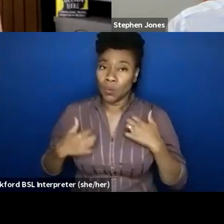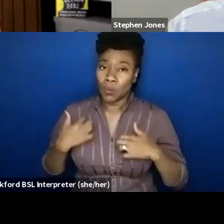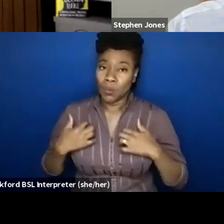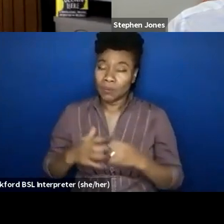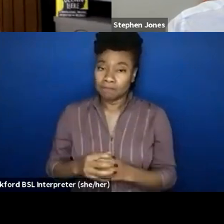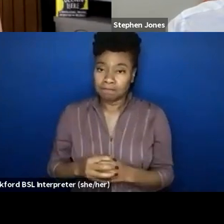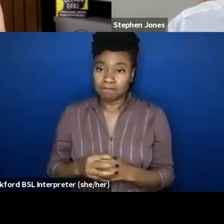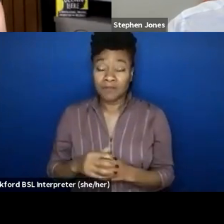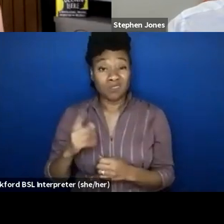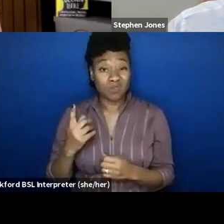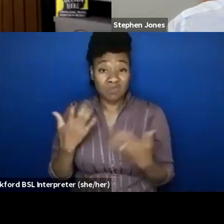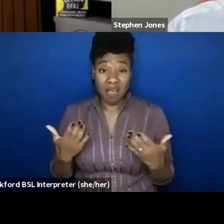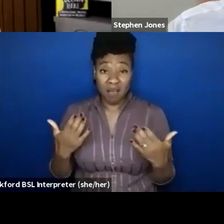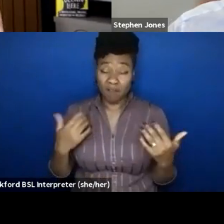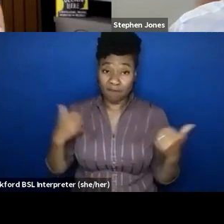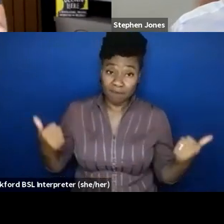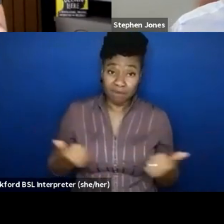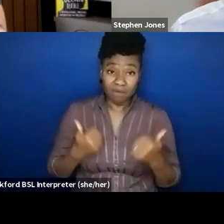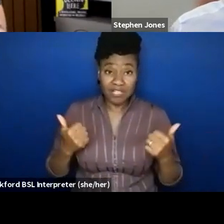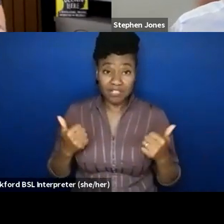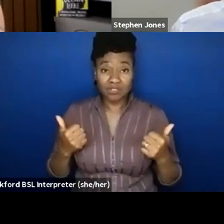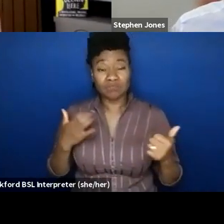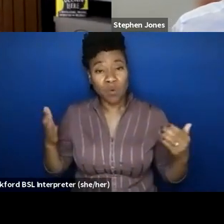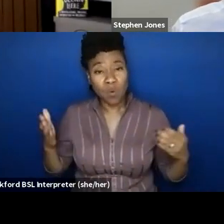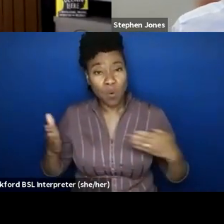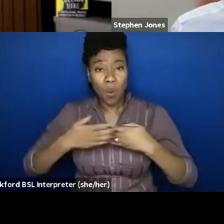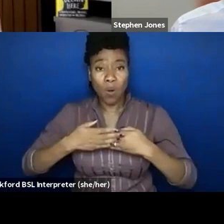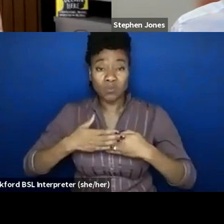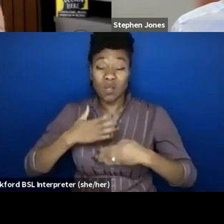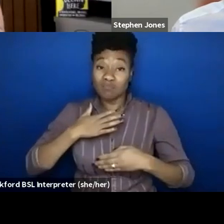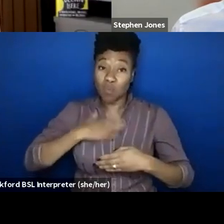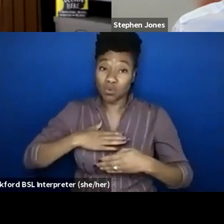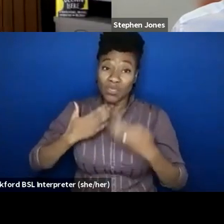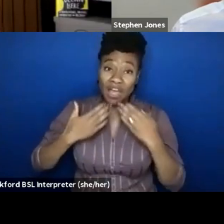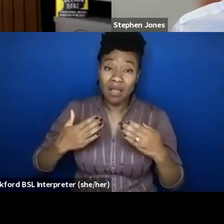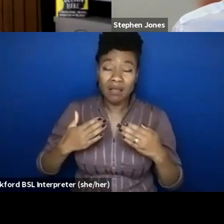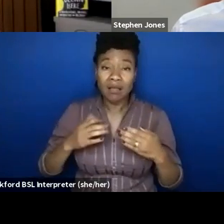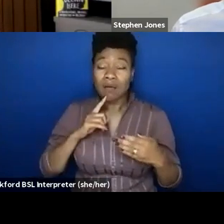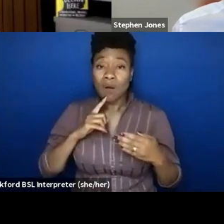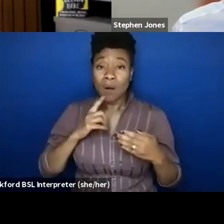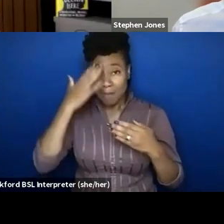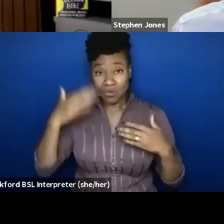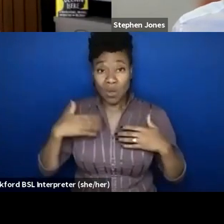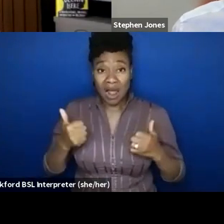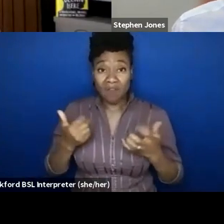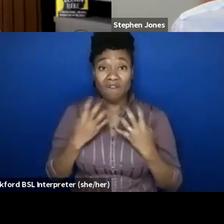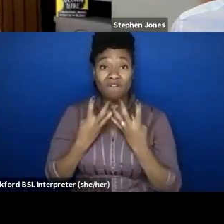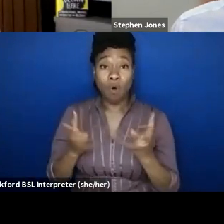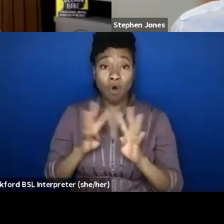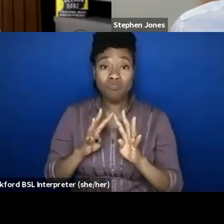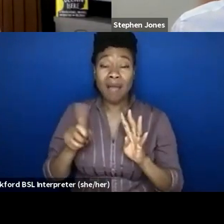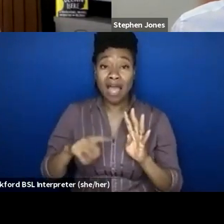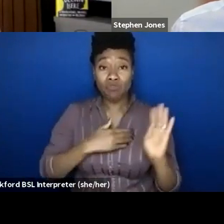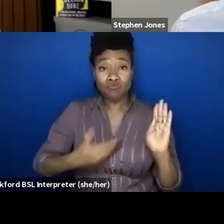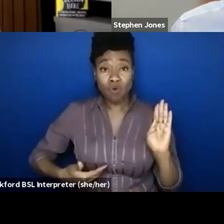Just to close, I just want to offer my thanks, really. So on behalf of the Mental Health Forum and the Royal College of Nursing,